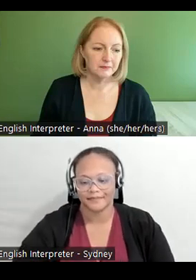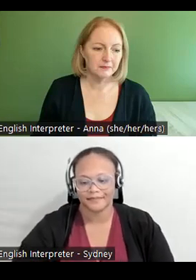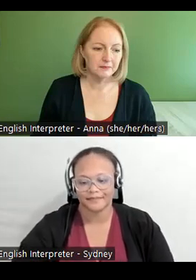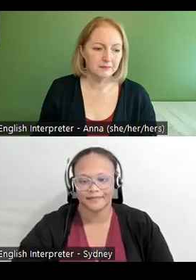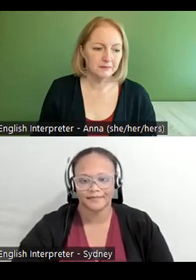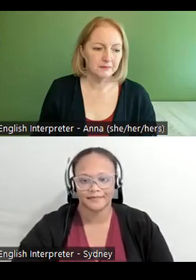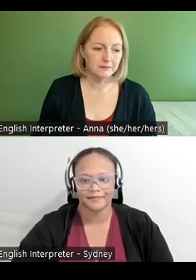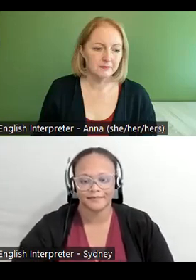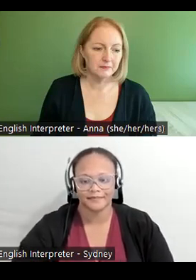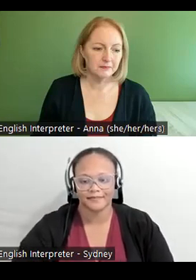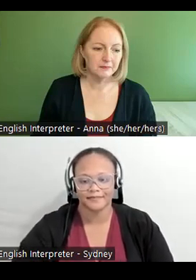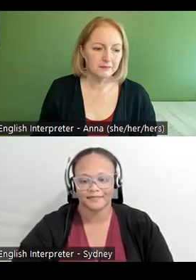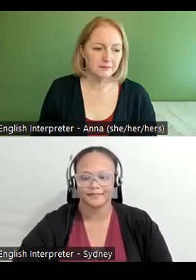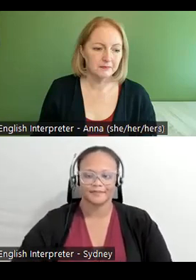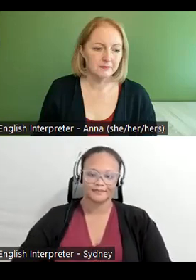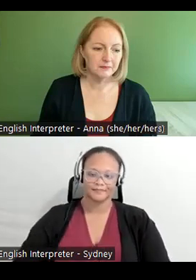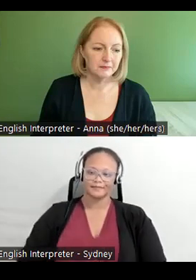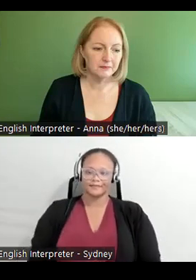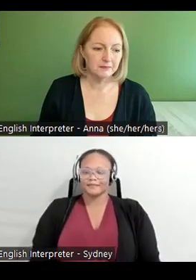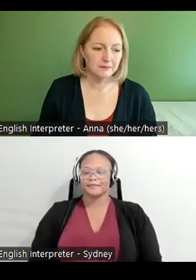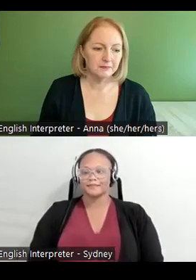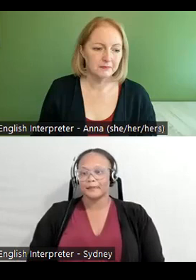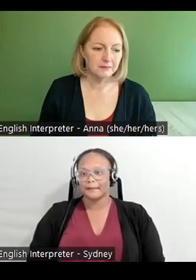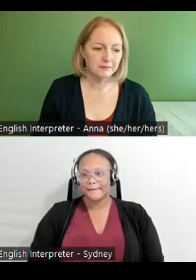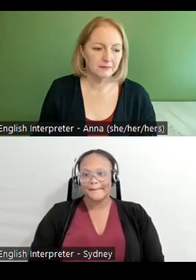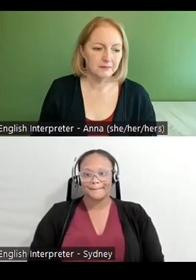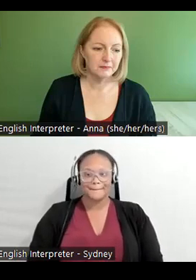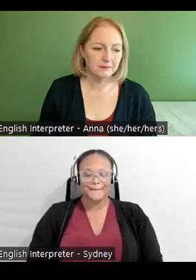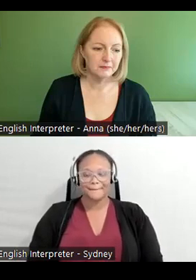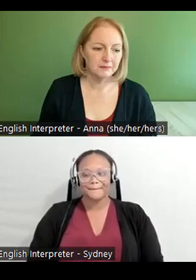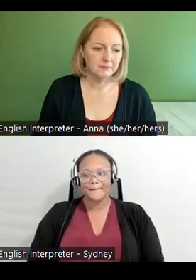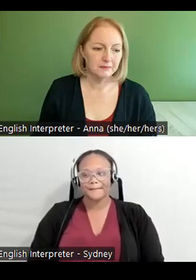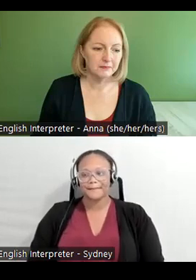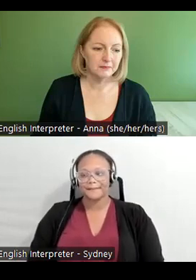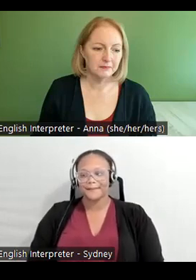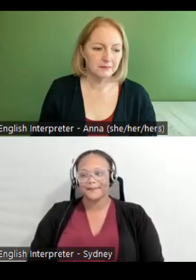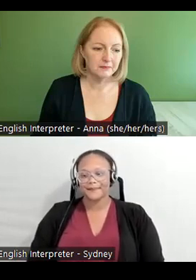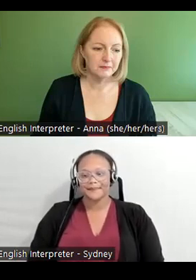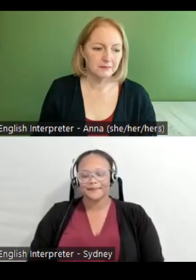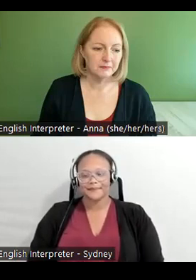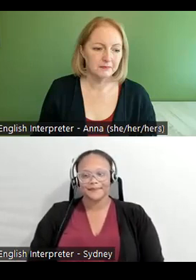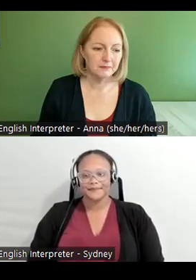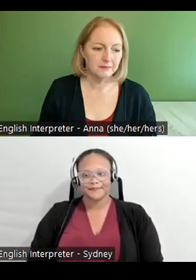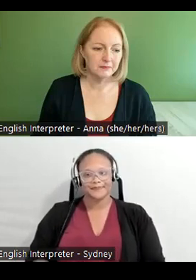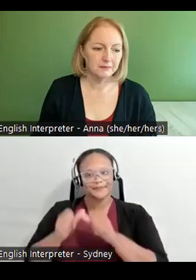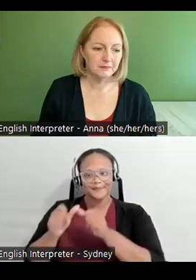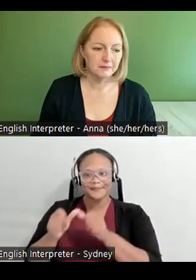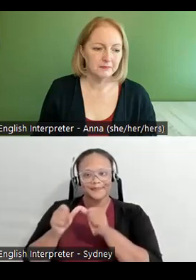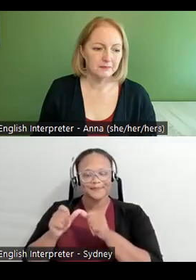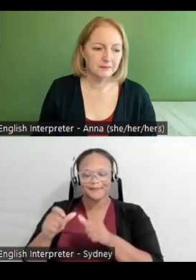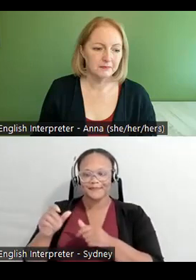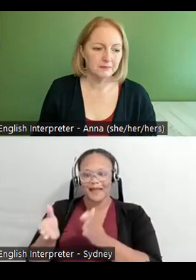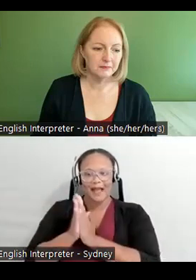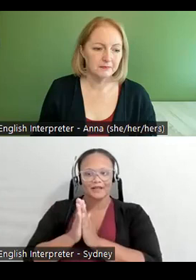checks, or they are not going to send any more checks, because in my case, I don't have enough children. So we're not going to receive